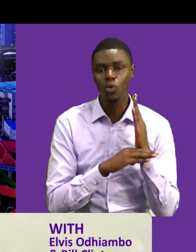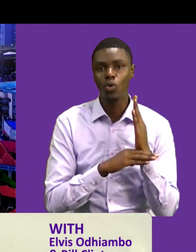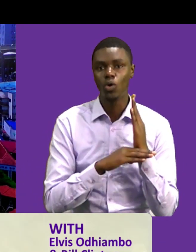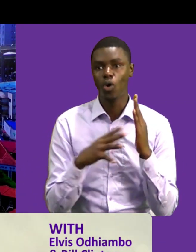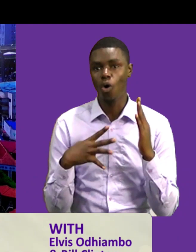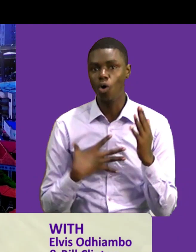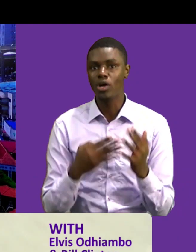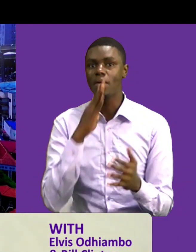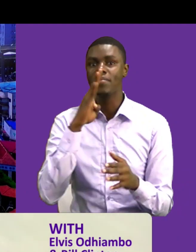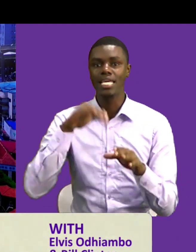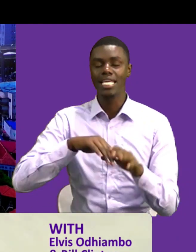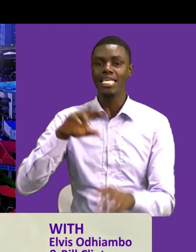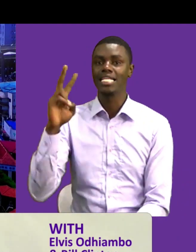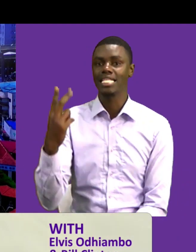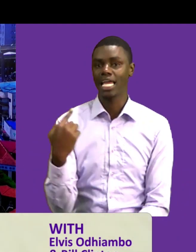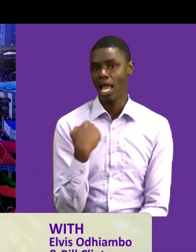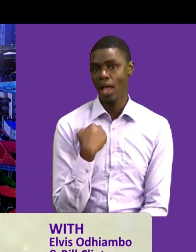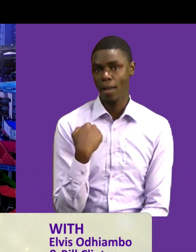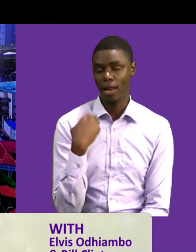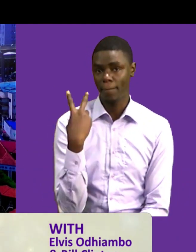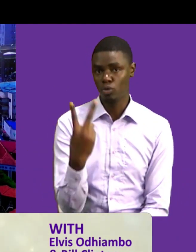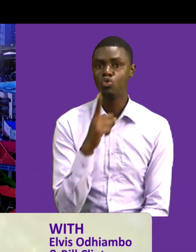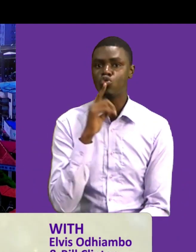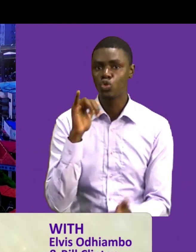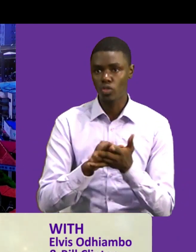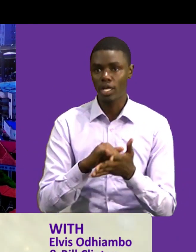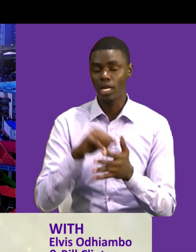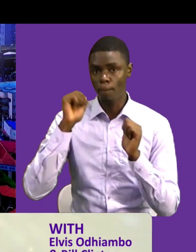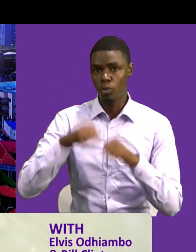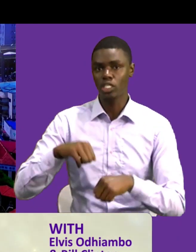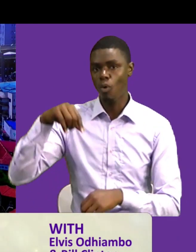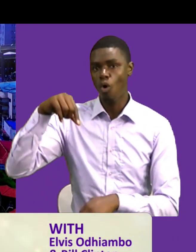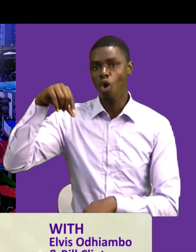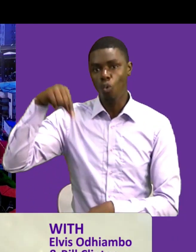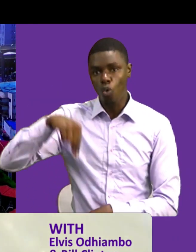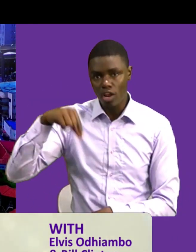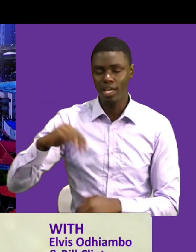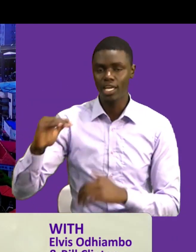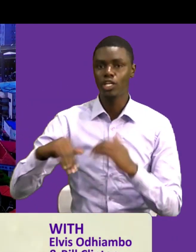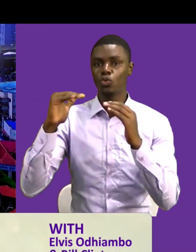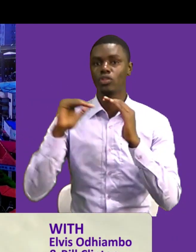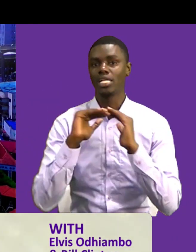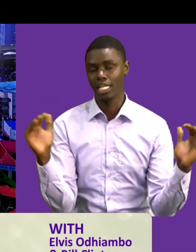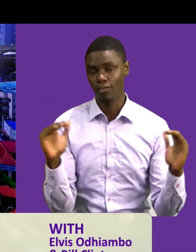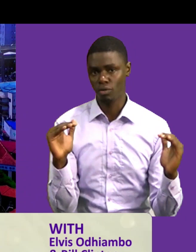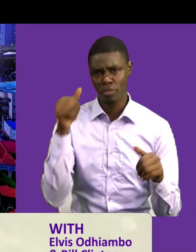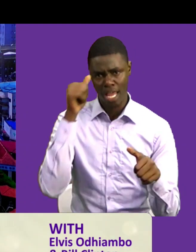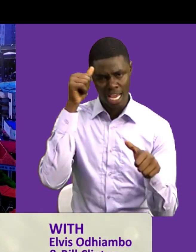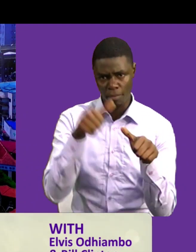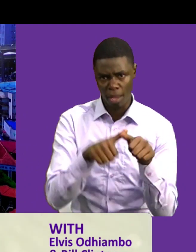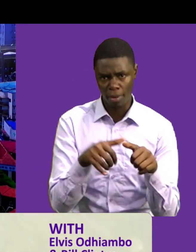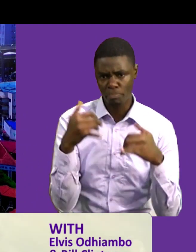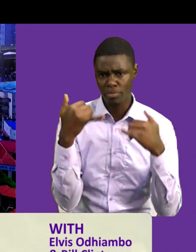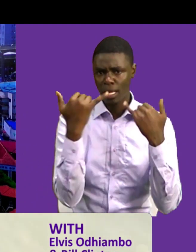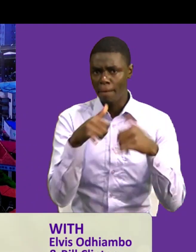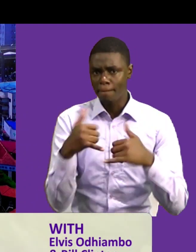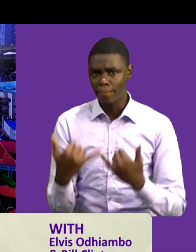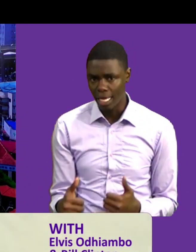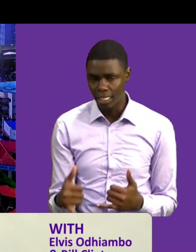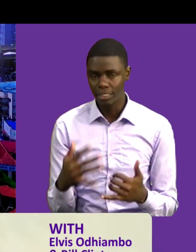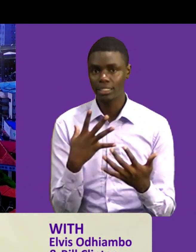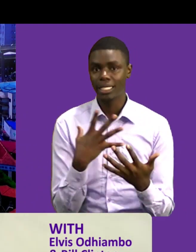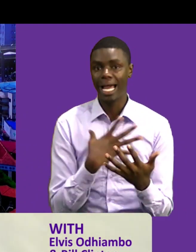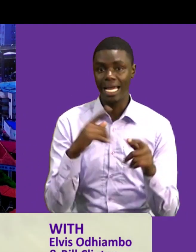at least be in the second position, so that they can at least qualify to the next level. Because remember, these players and